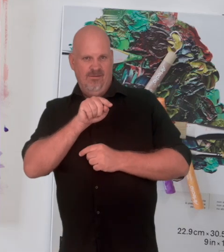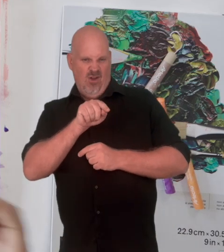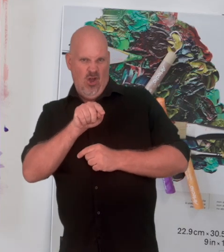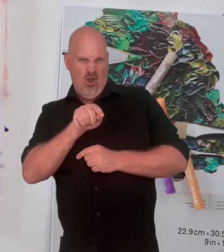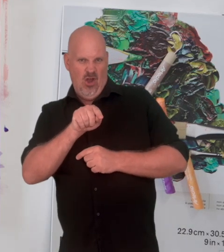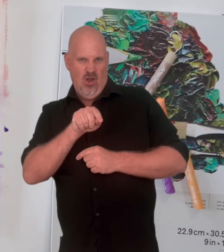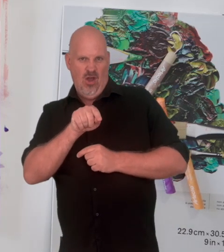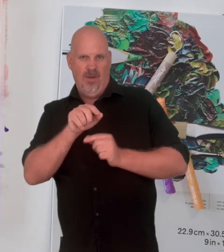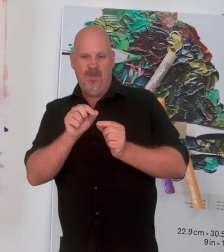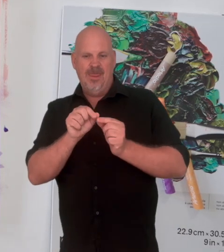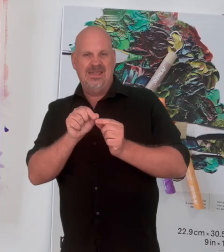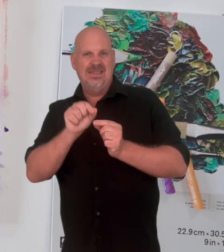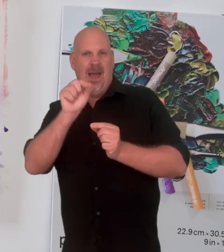flower.